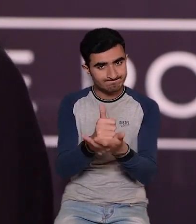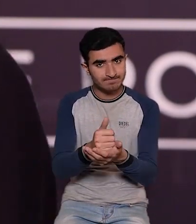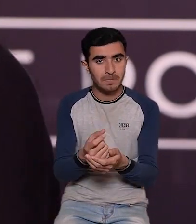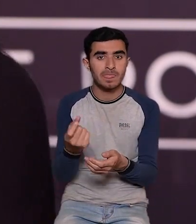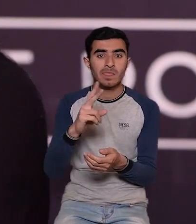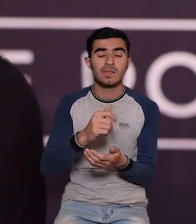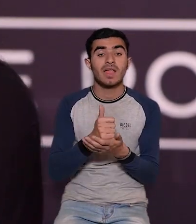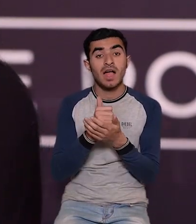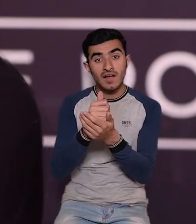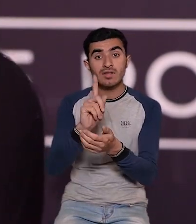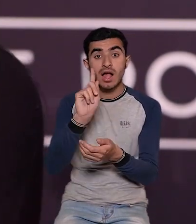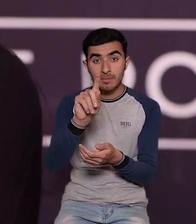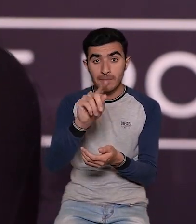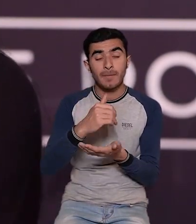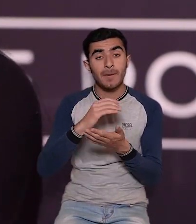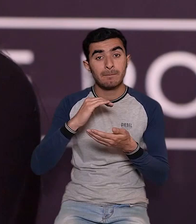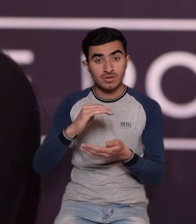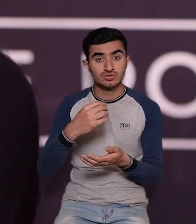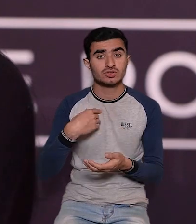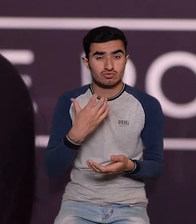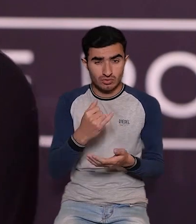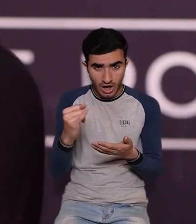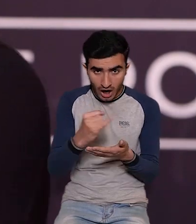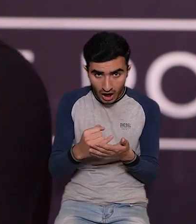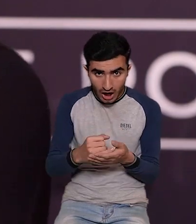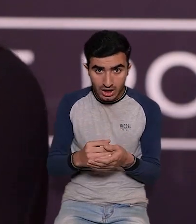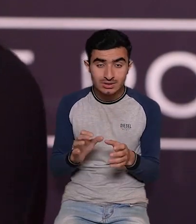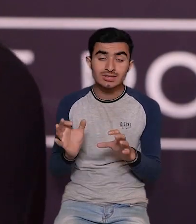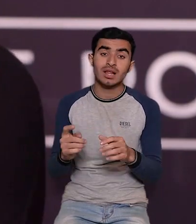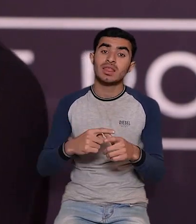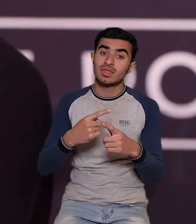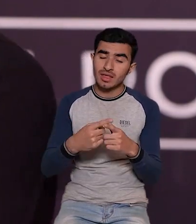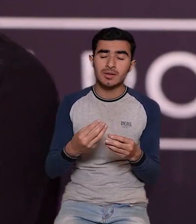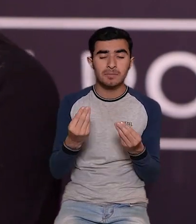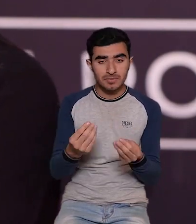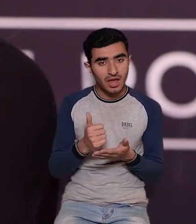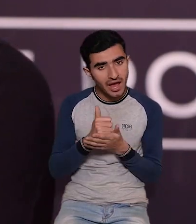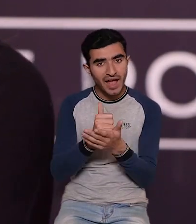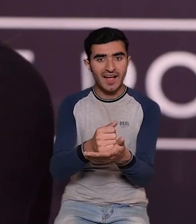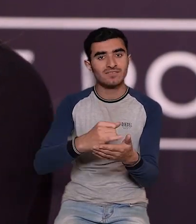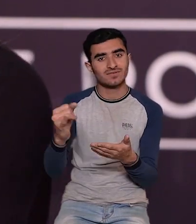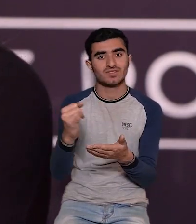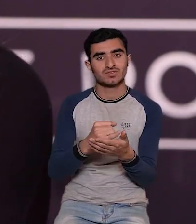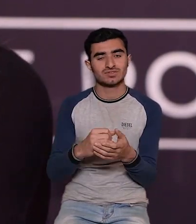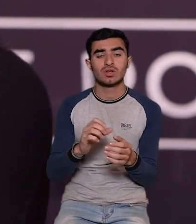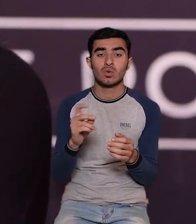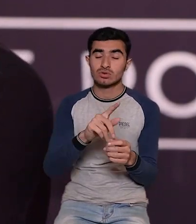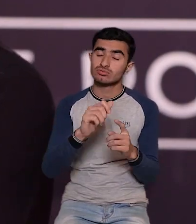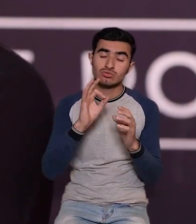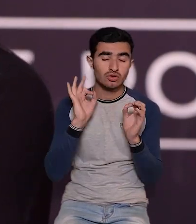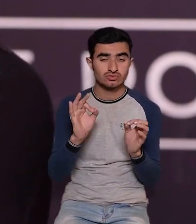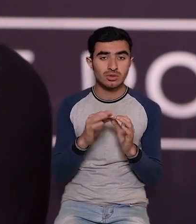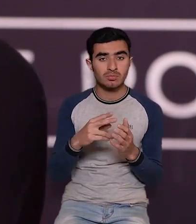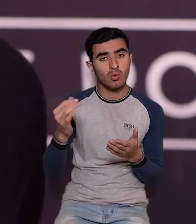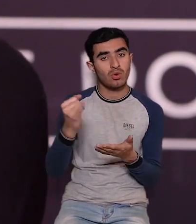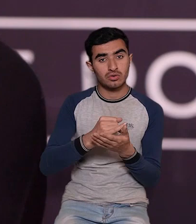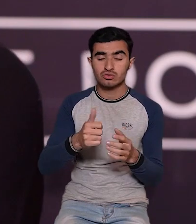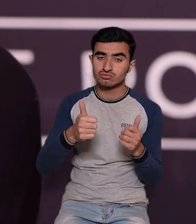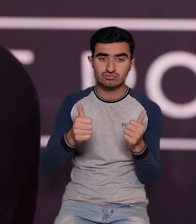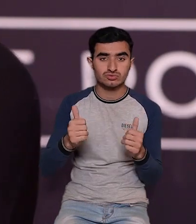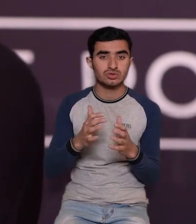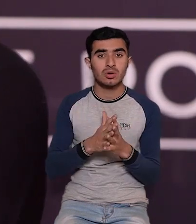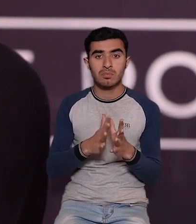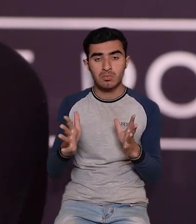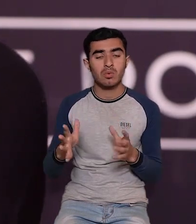your children are interested in this, I think nothing is better. I mean, I can't say nothing is better than that, but then yes, it is